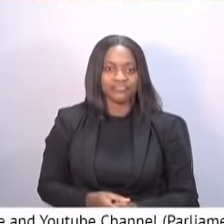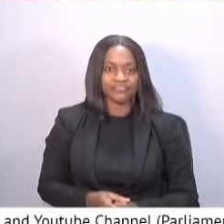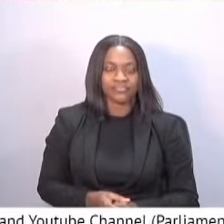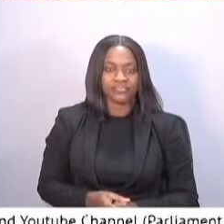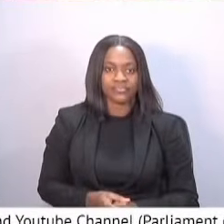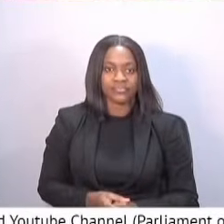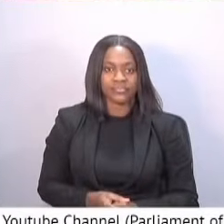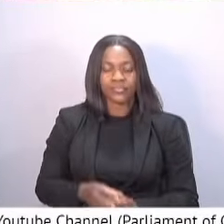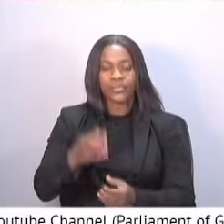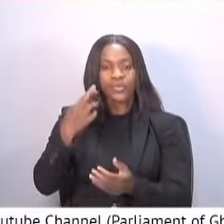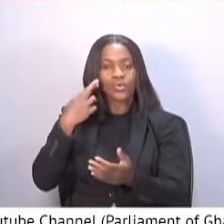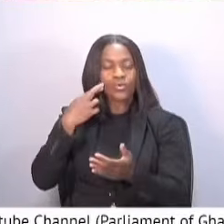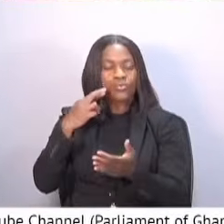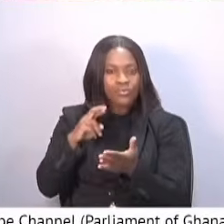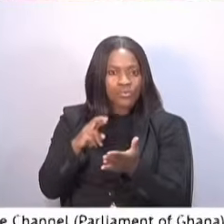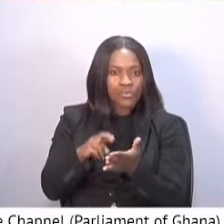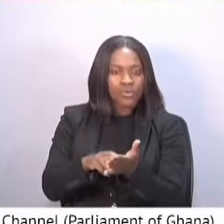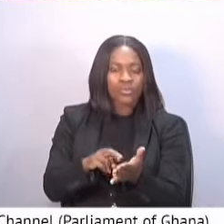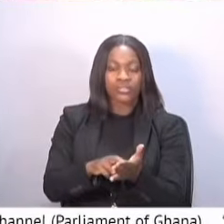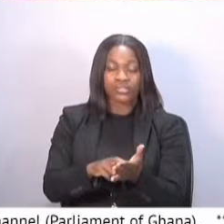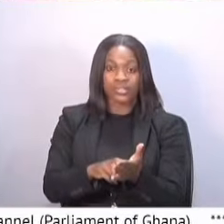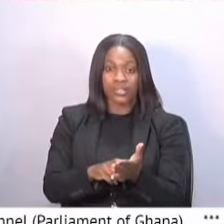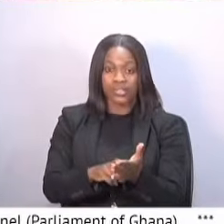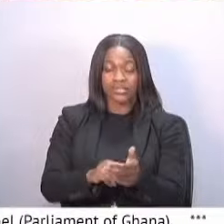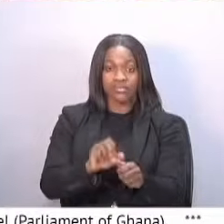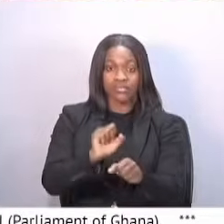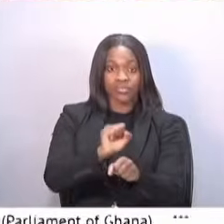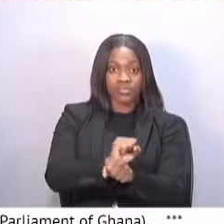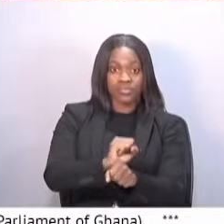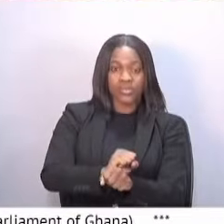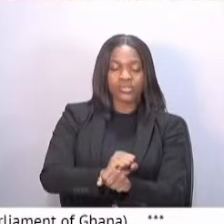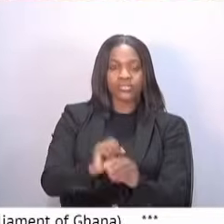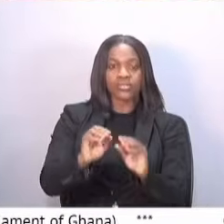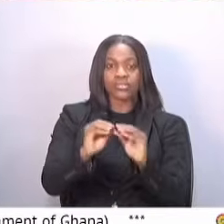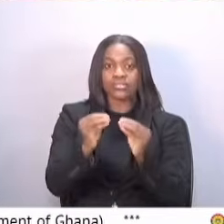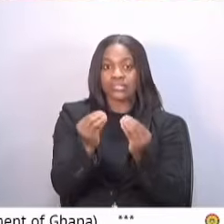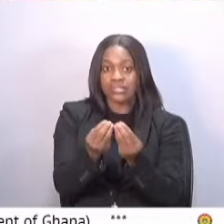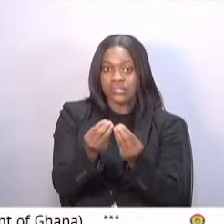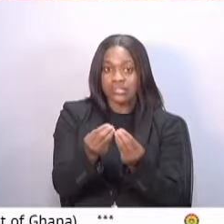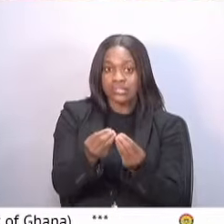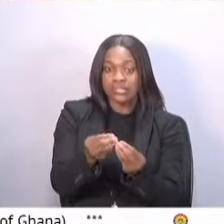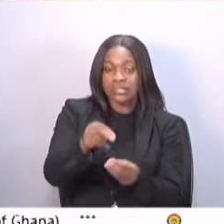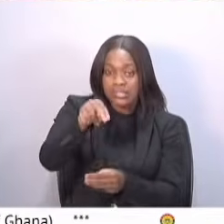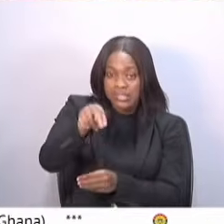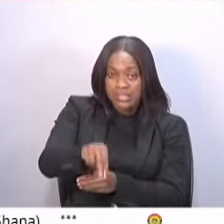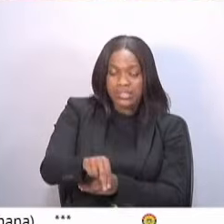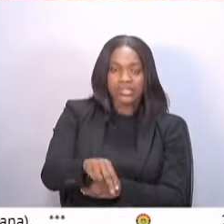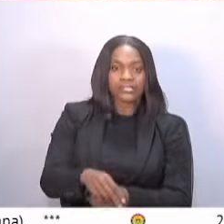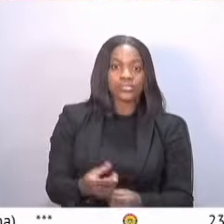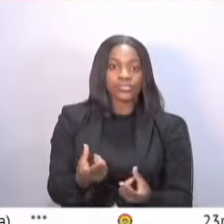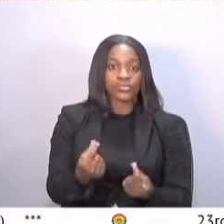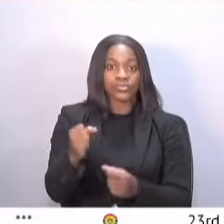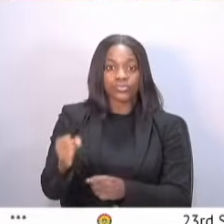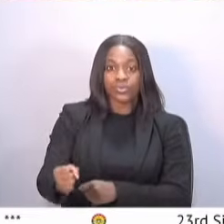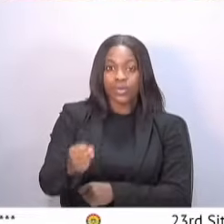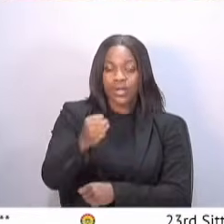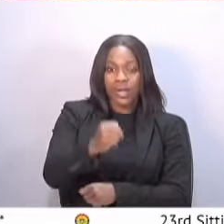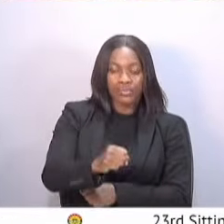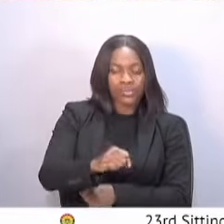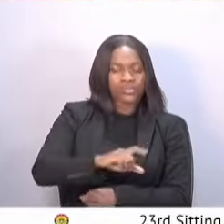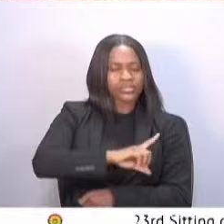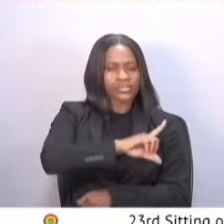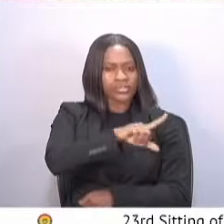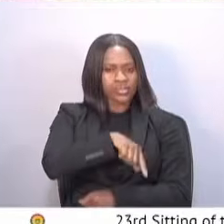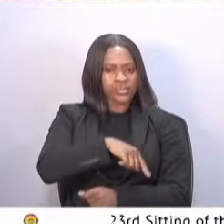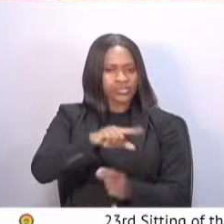Recognized designated operational entities are required to appoint a qualified